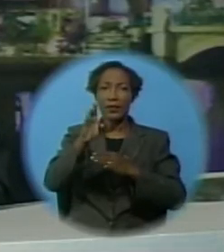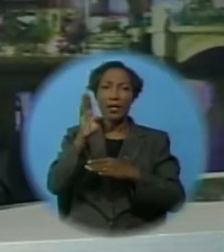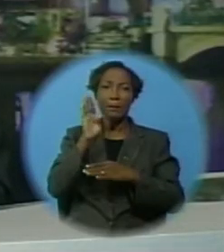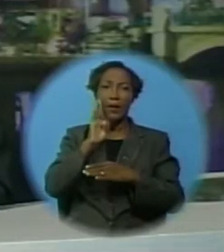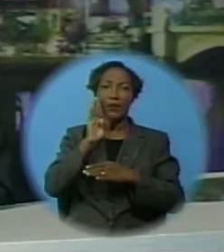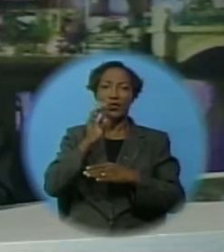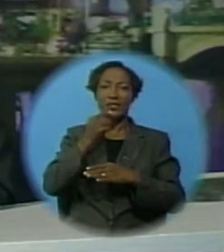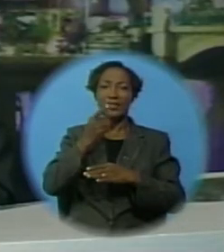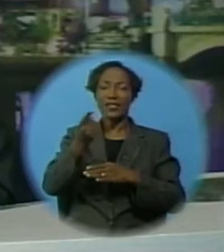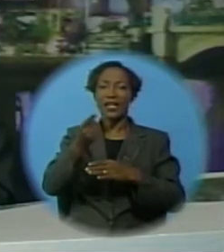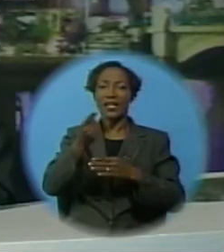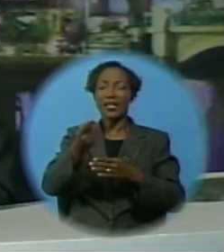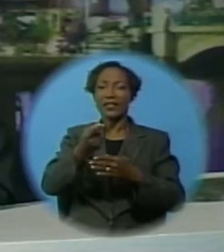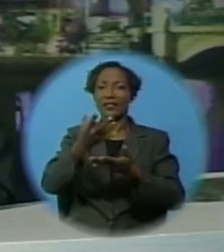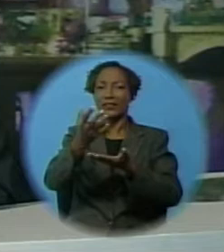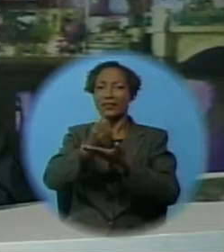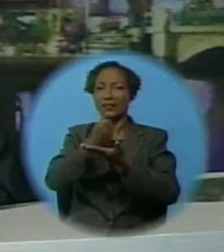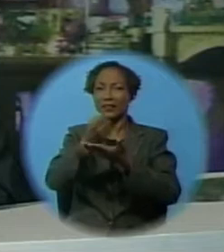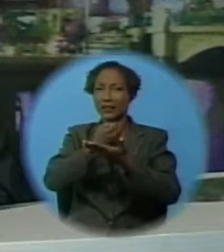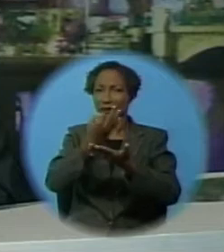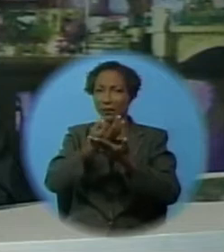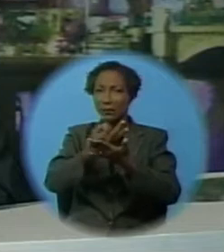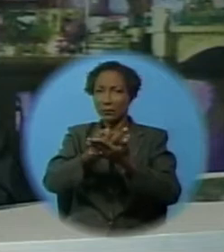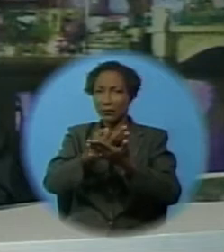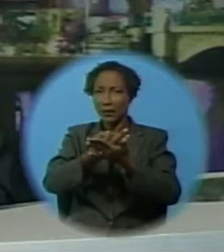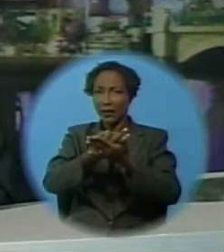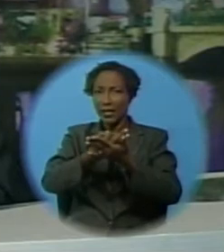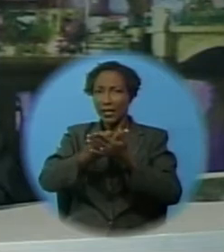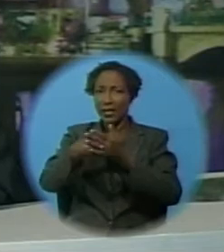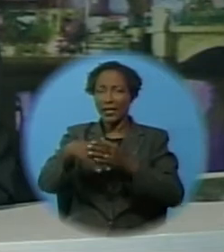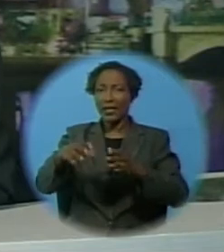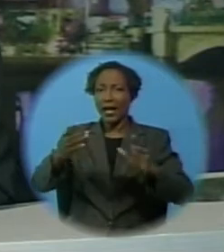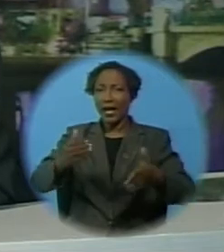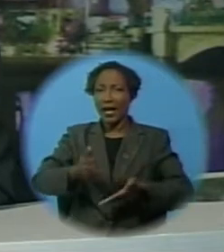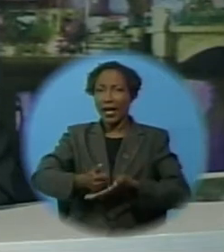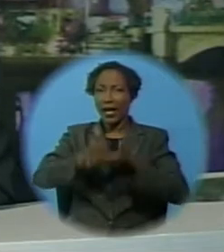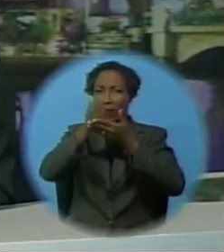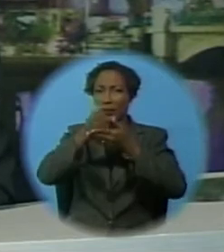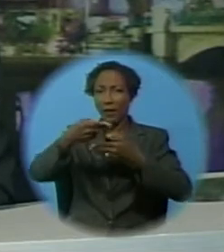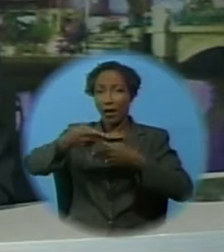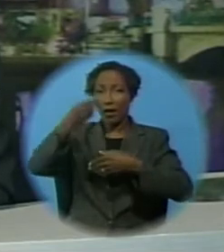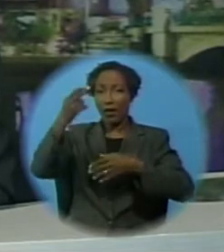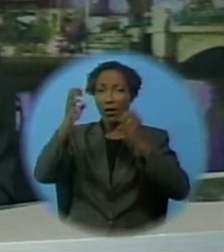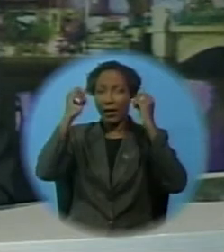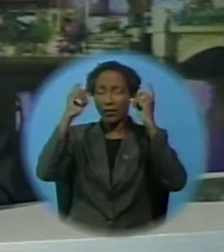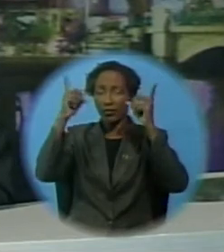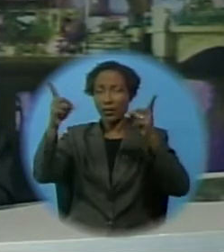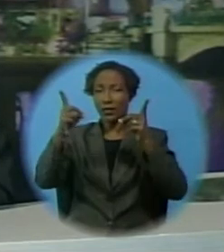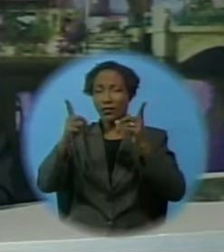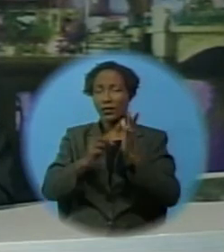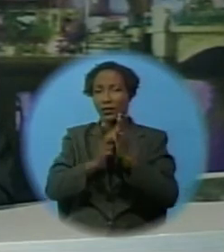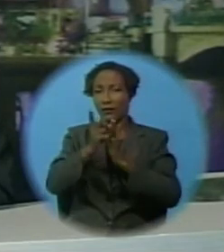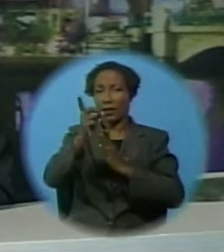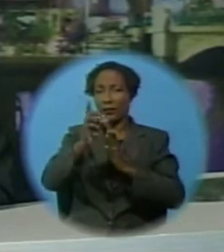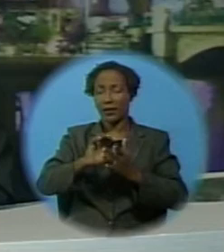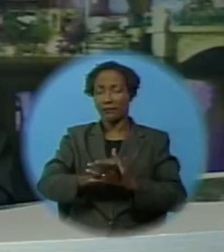Barreto says funding is the lifeblood that enables higher education and drives economic development.